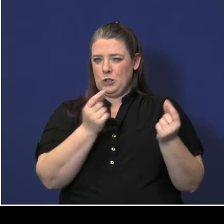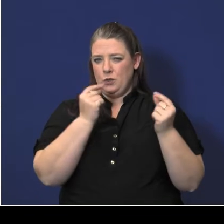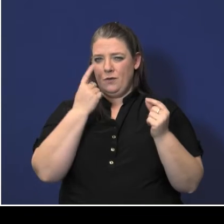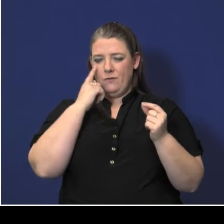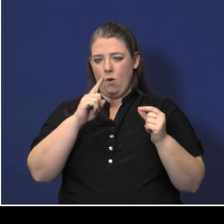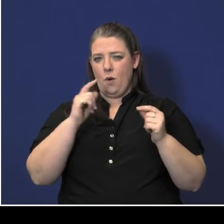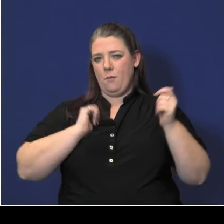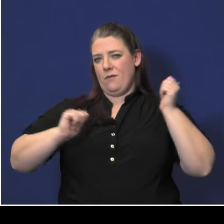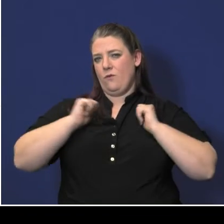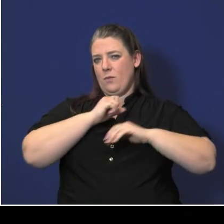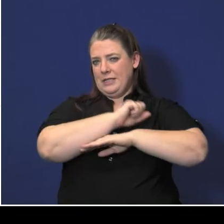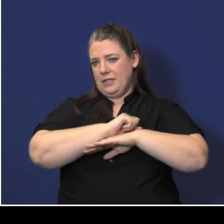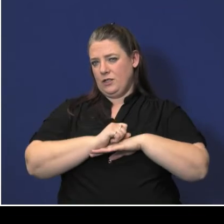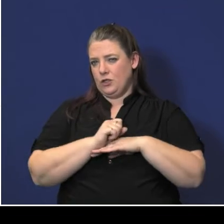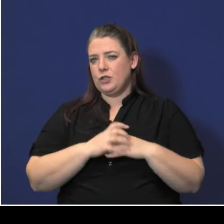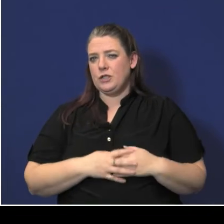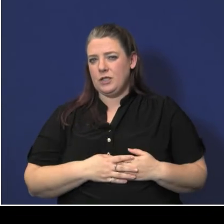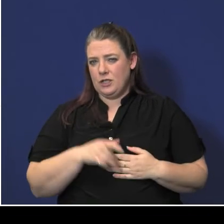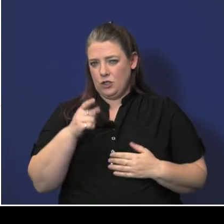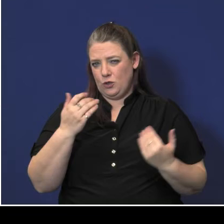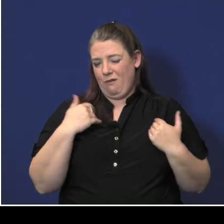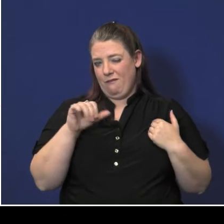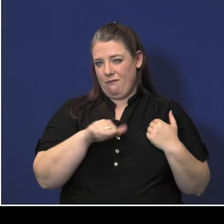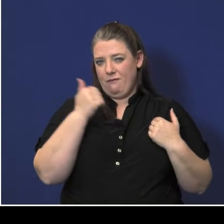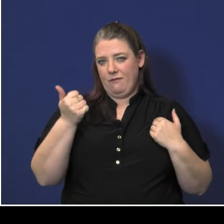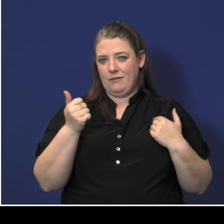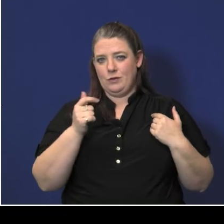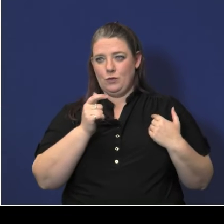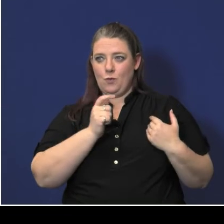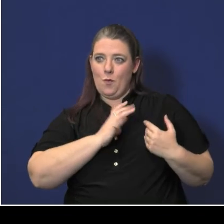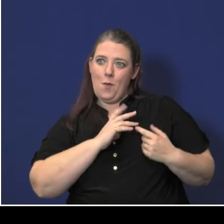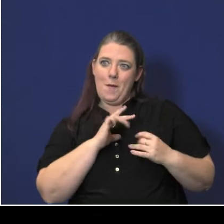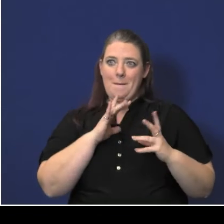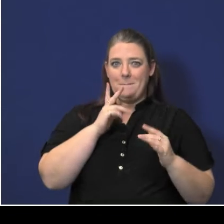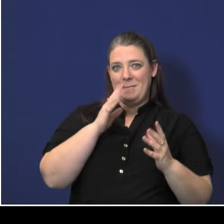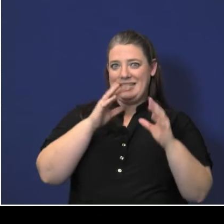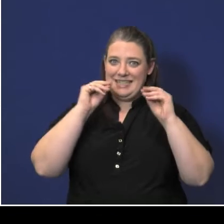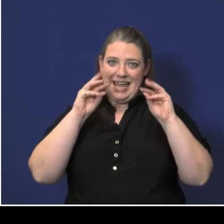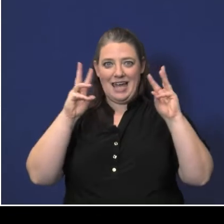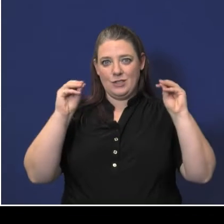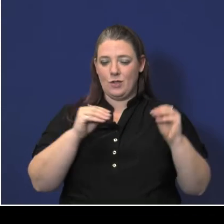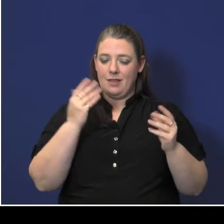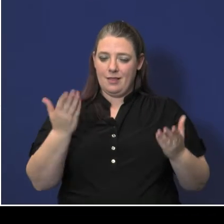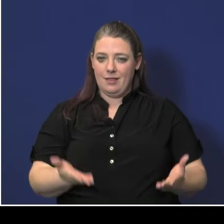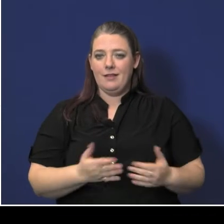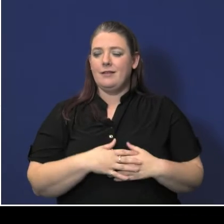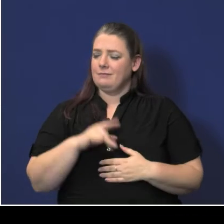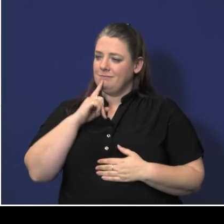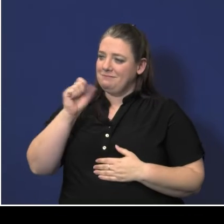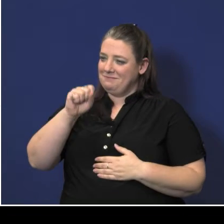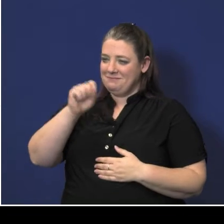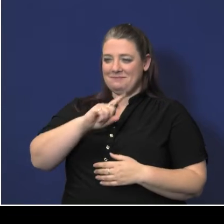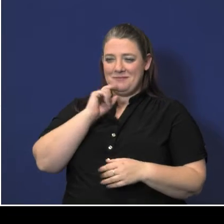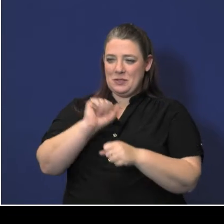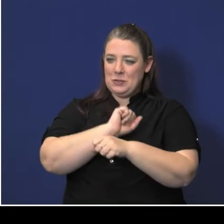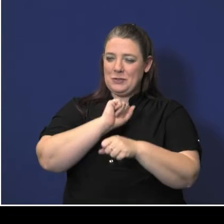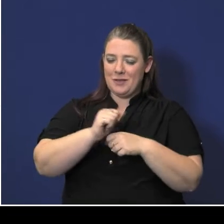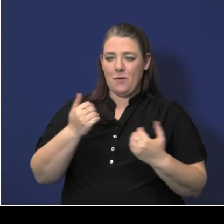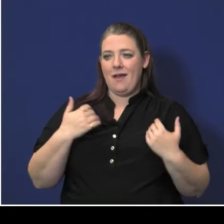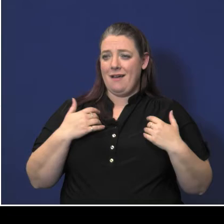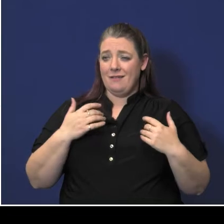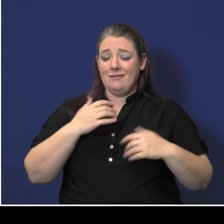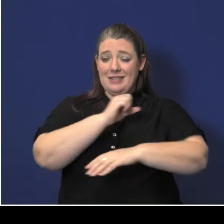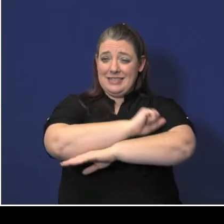performing stage. Do you have anything to dazzle us there? Well, we do. This stage is sized for a